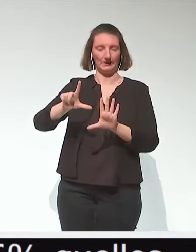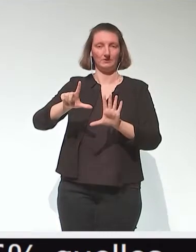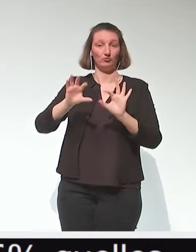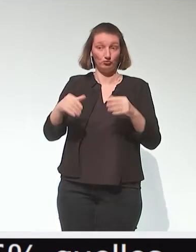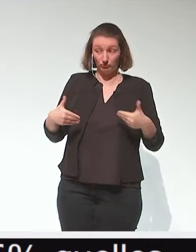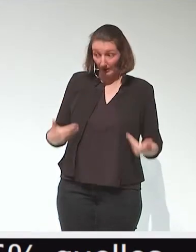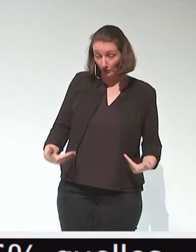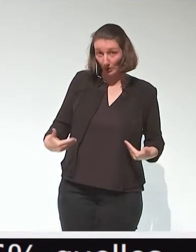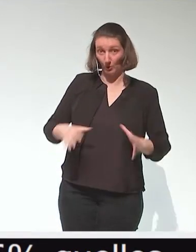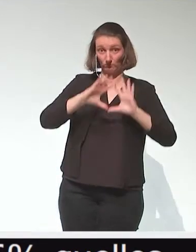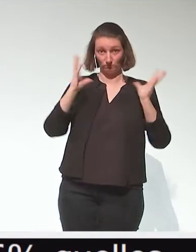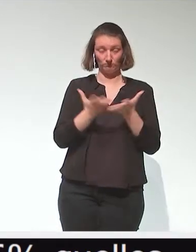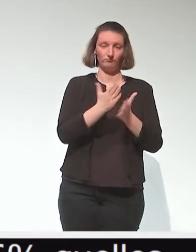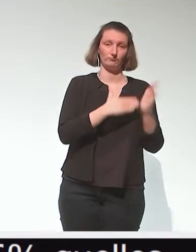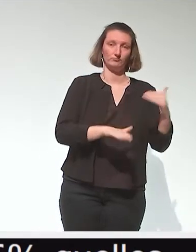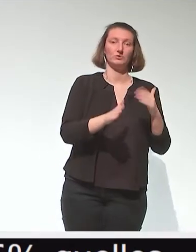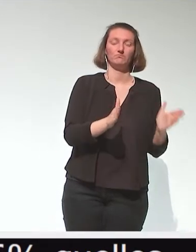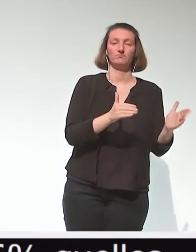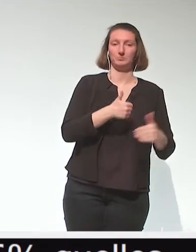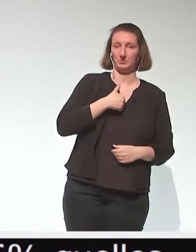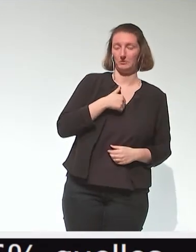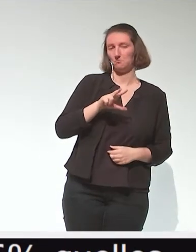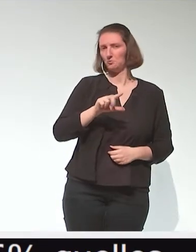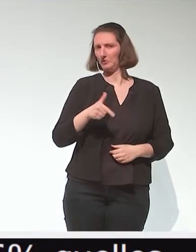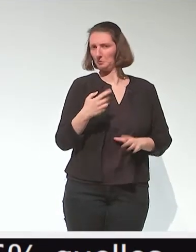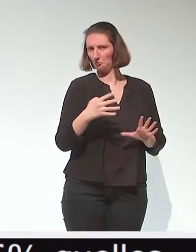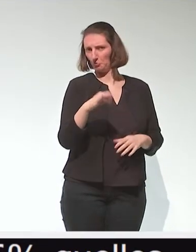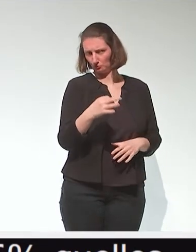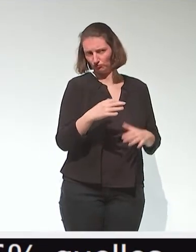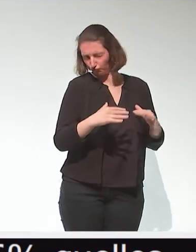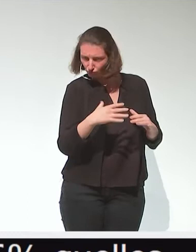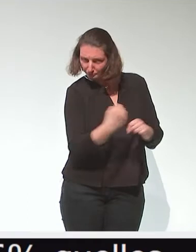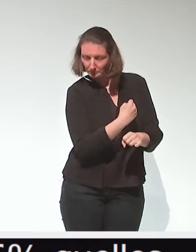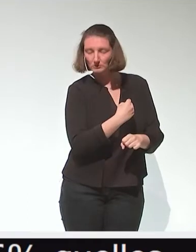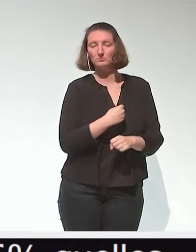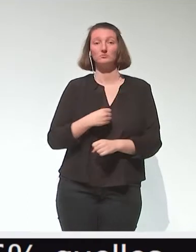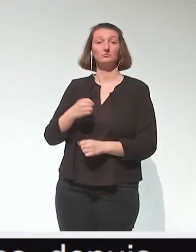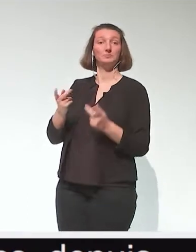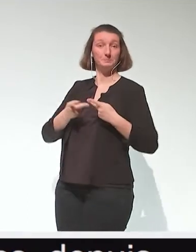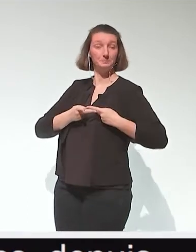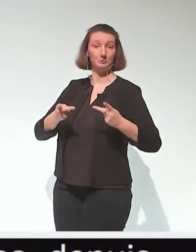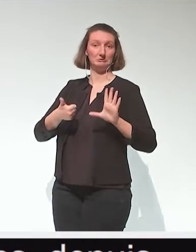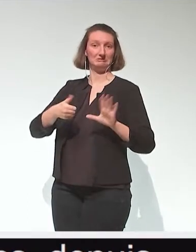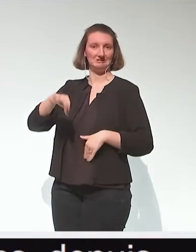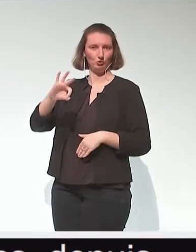true since 1987. And today, the figure is